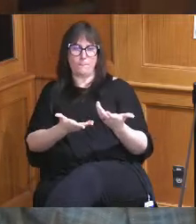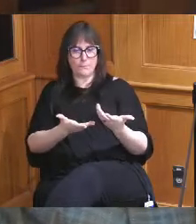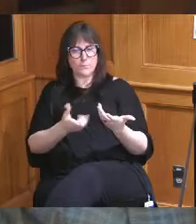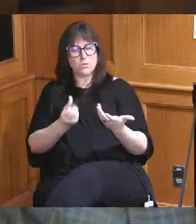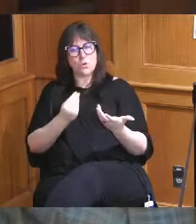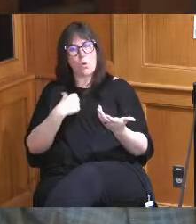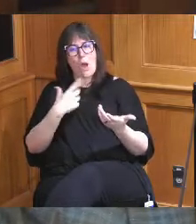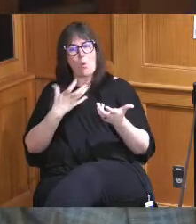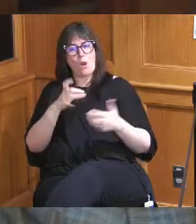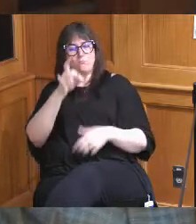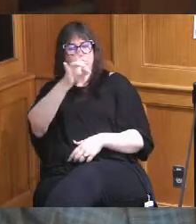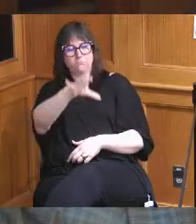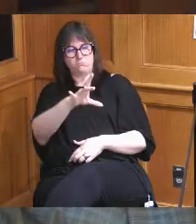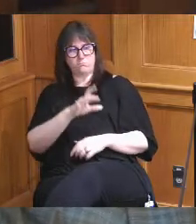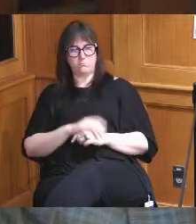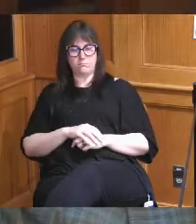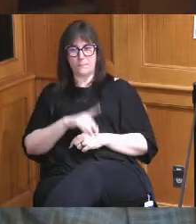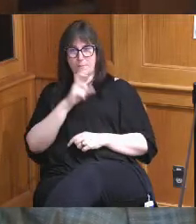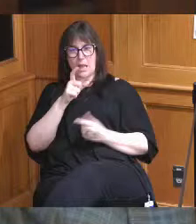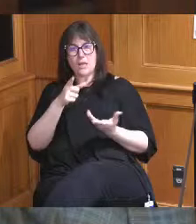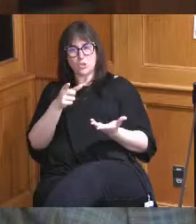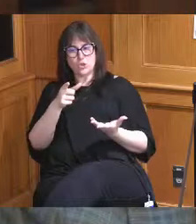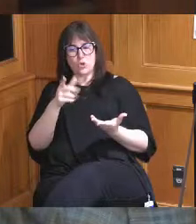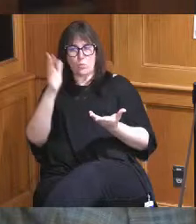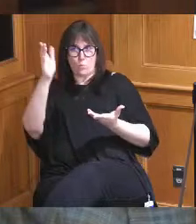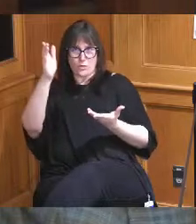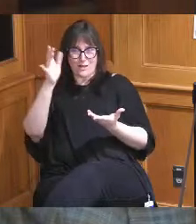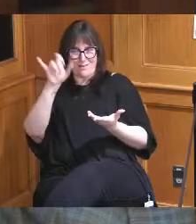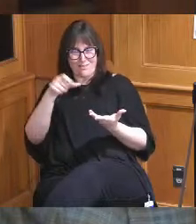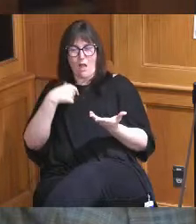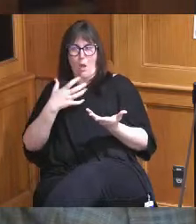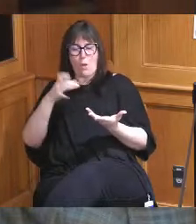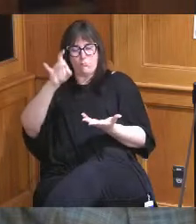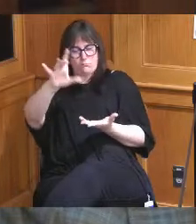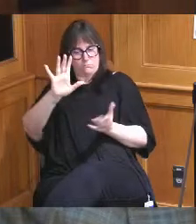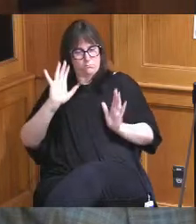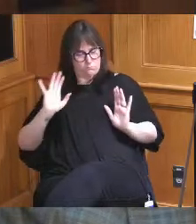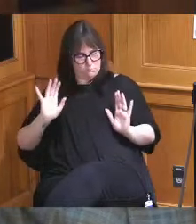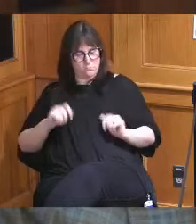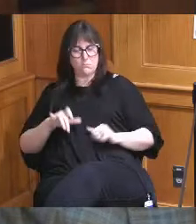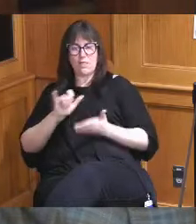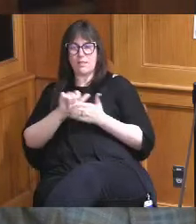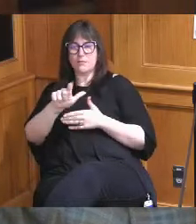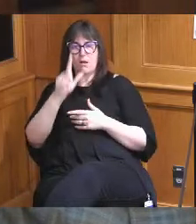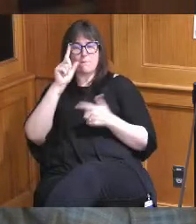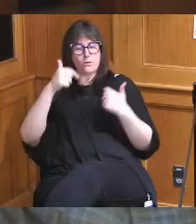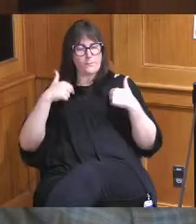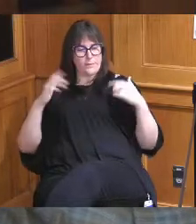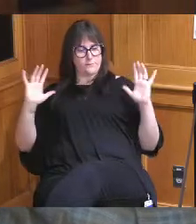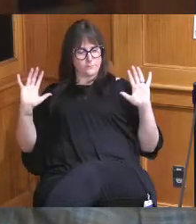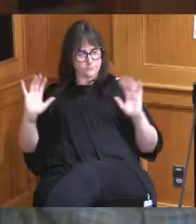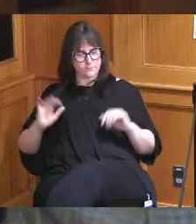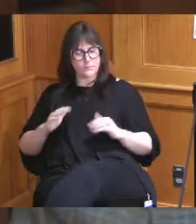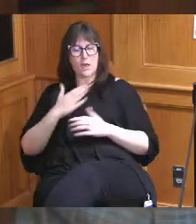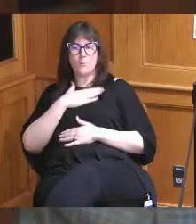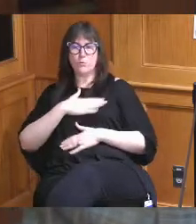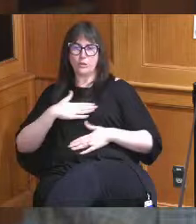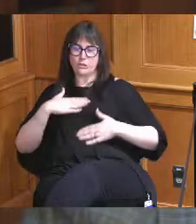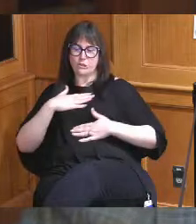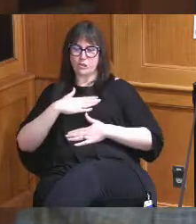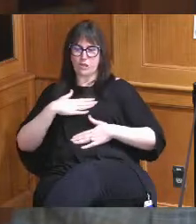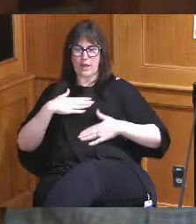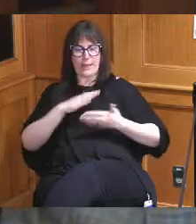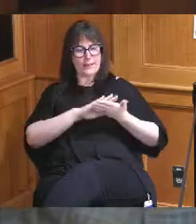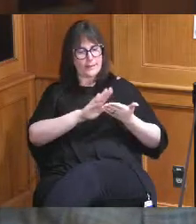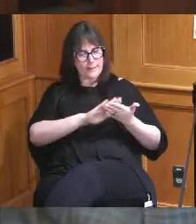just wanted to put that, since you put it in the presentation, I wanted to bring that up to you. That's all that I have. I appreciate the power